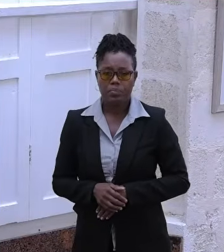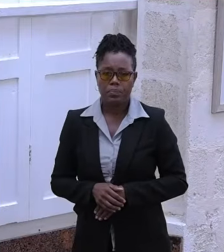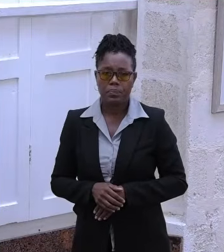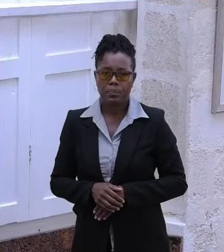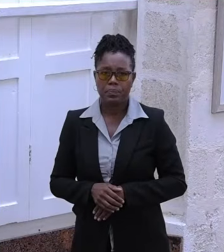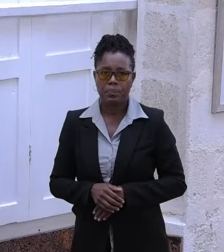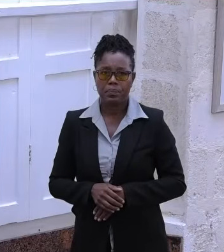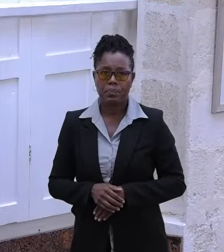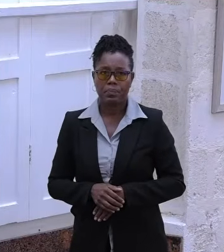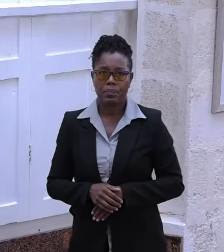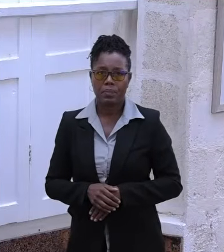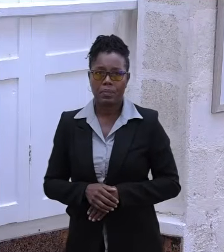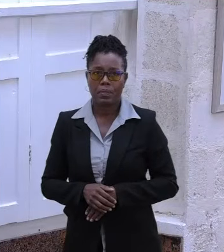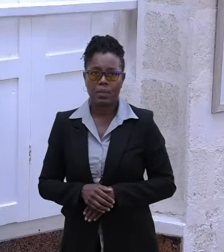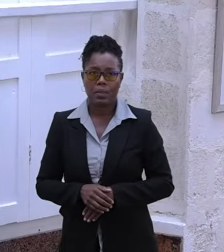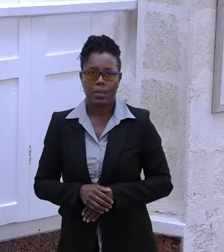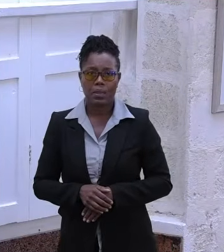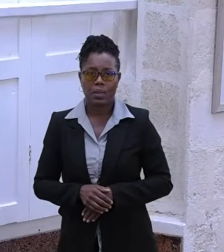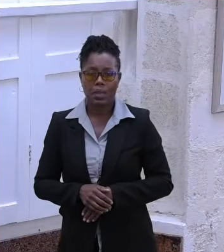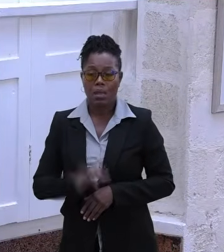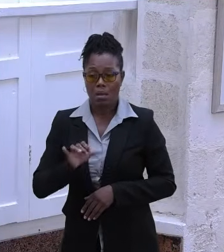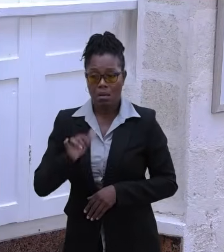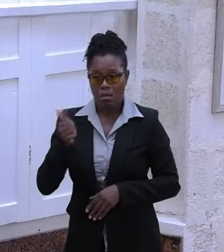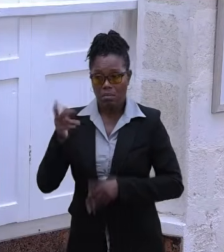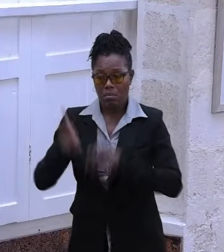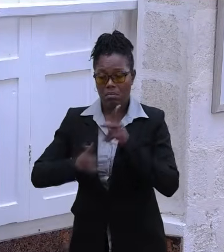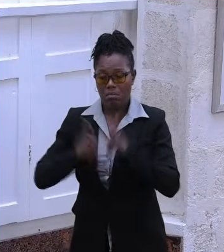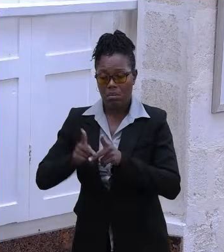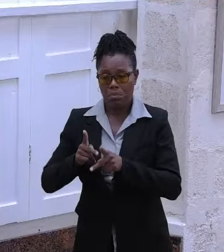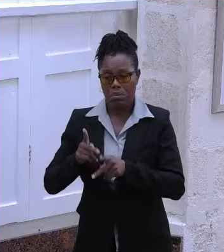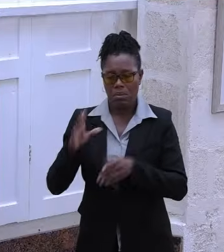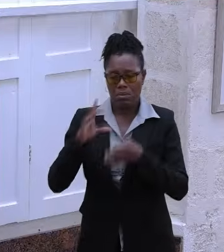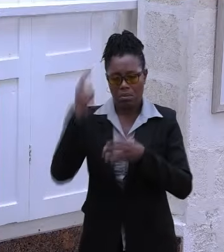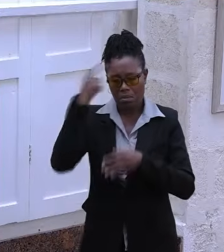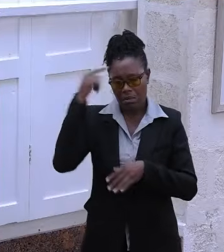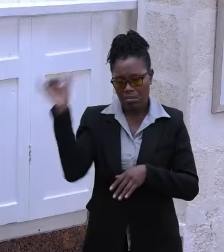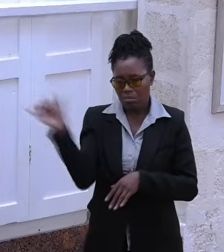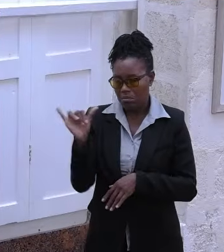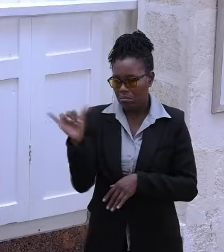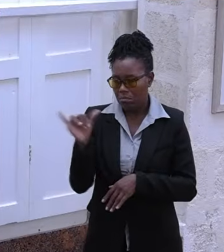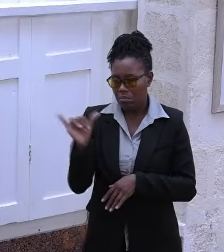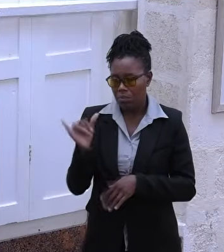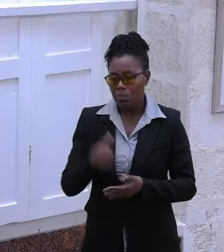that he has raised and that others have raised, because the issue of